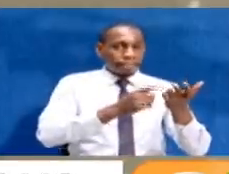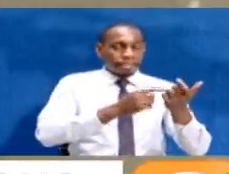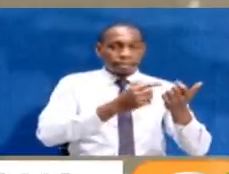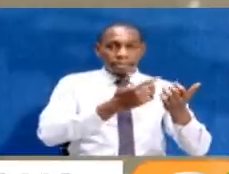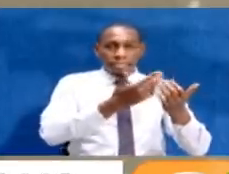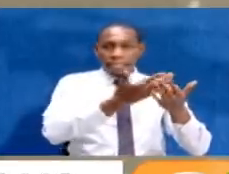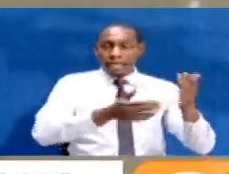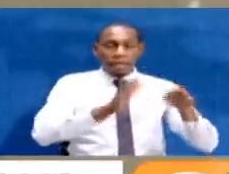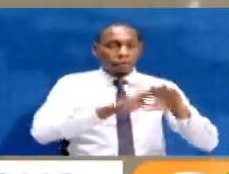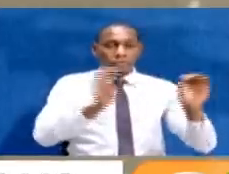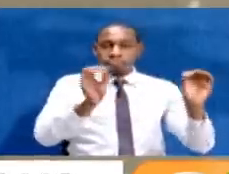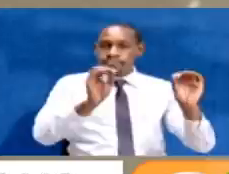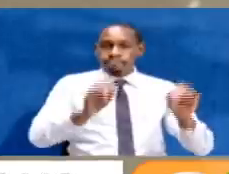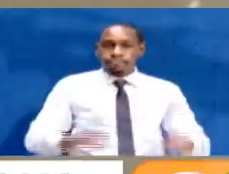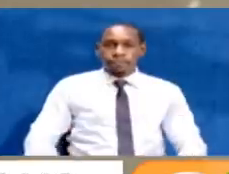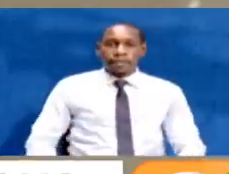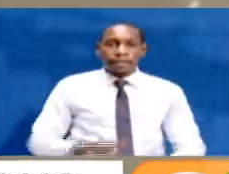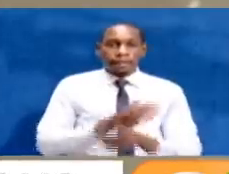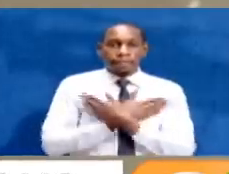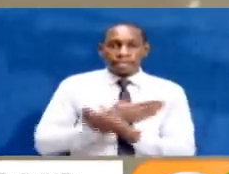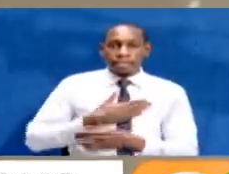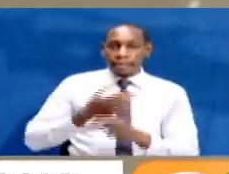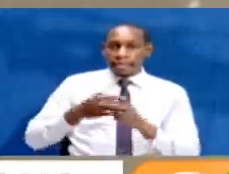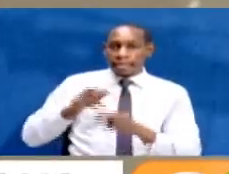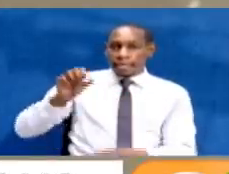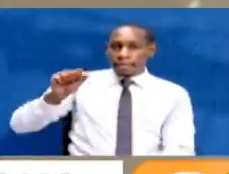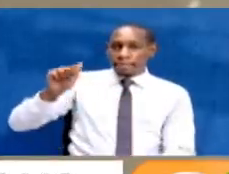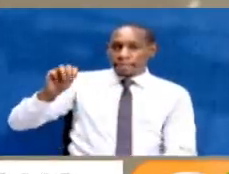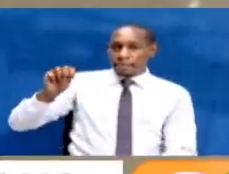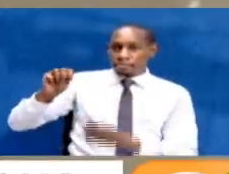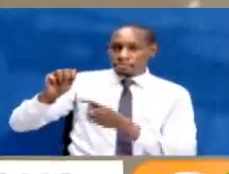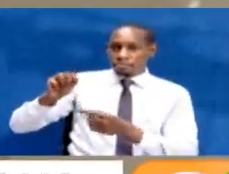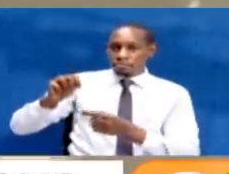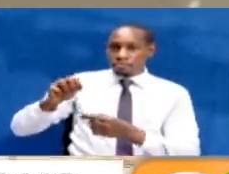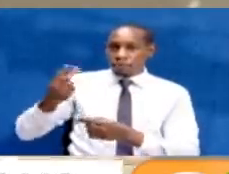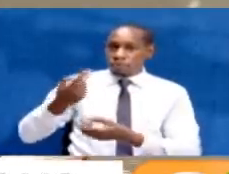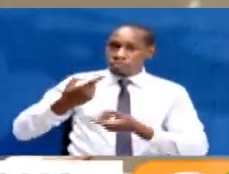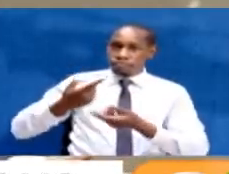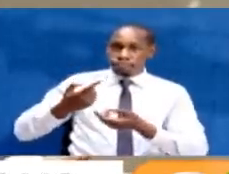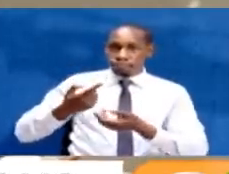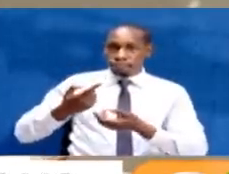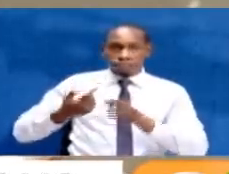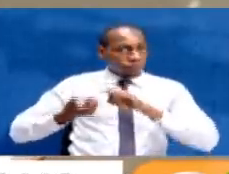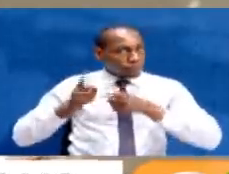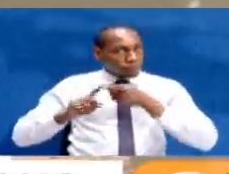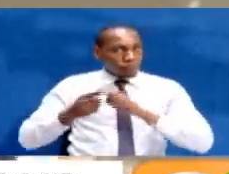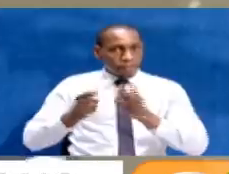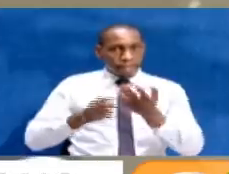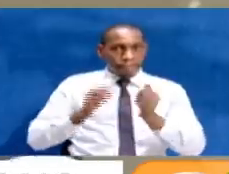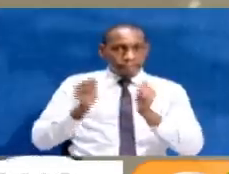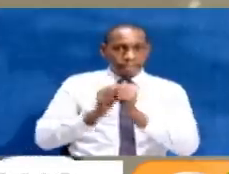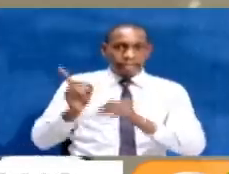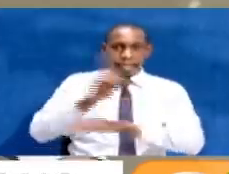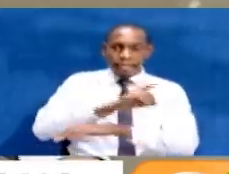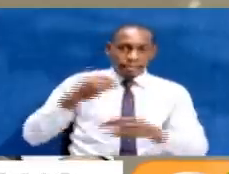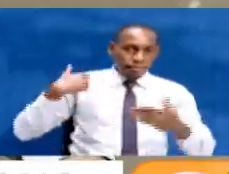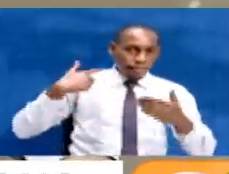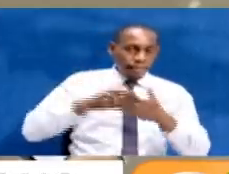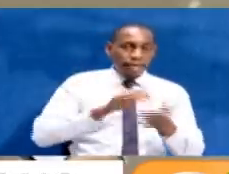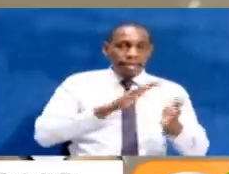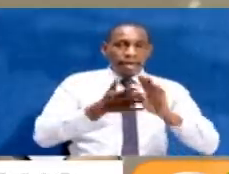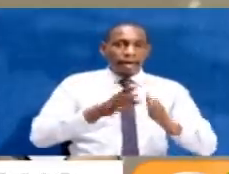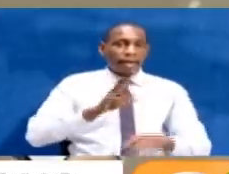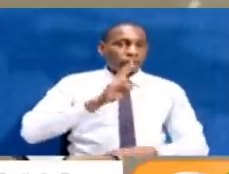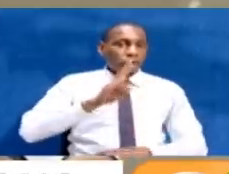good. My colleague Sam Gituku and I were looking at the numbers in the last 10 days, and you're talking about close